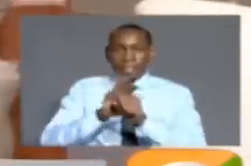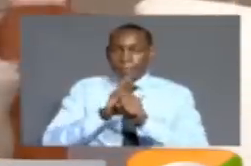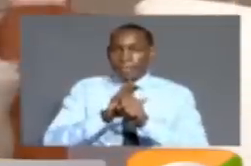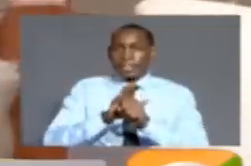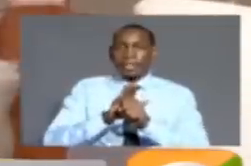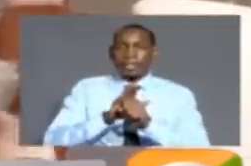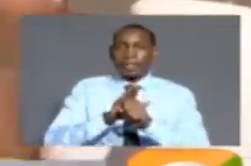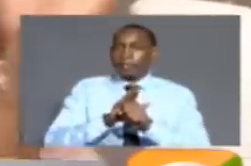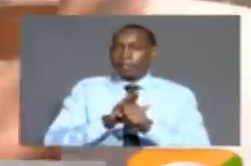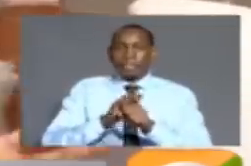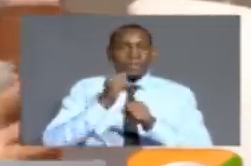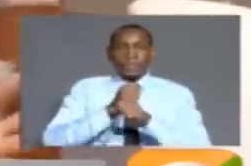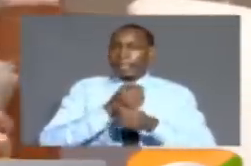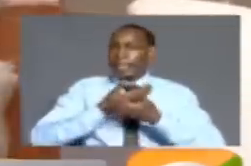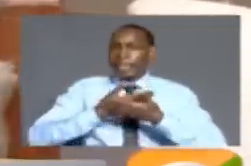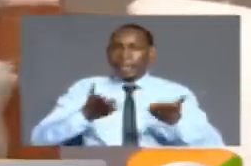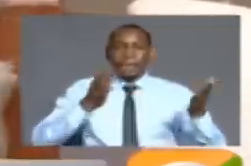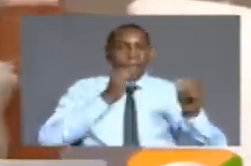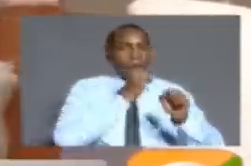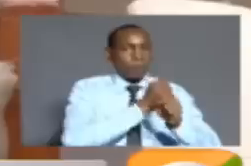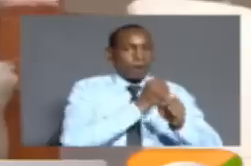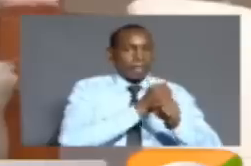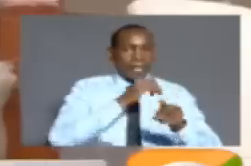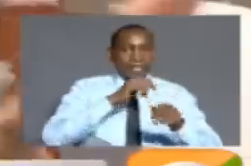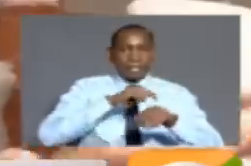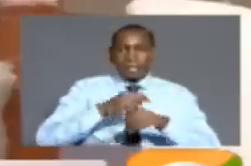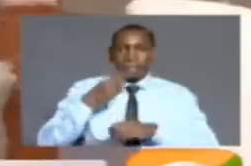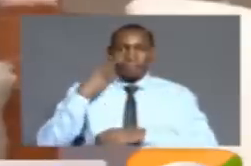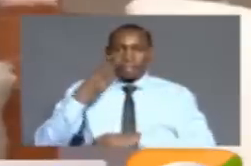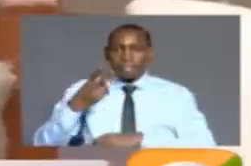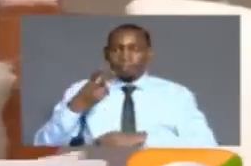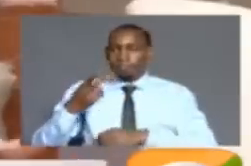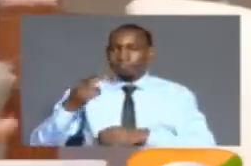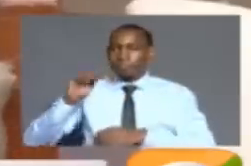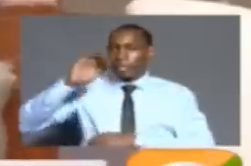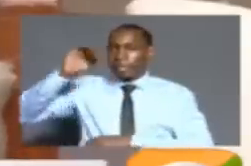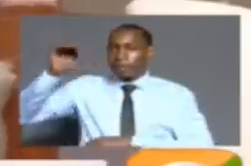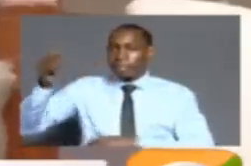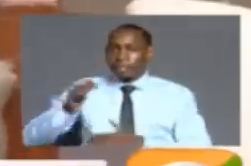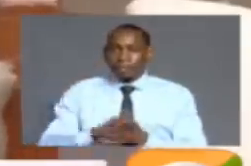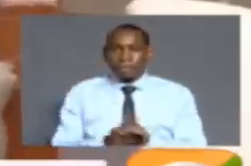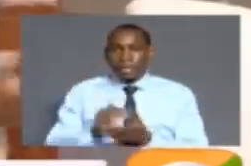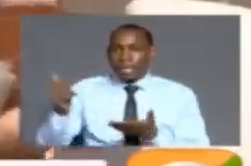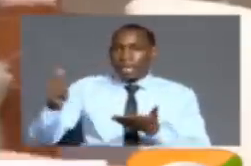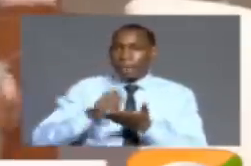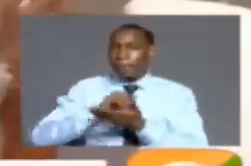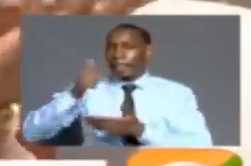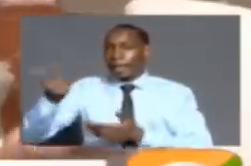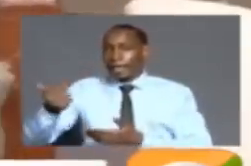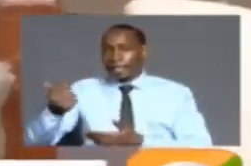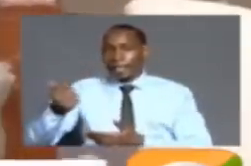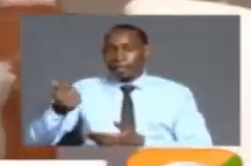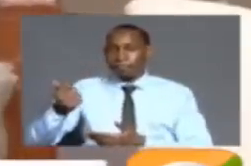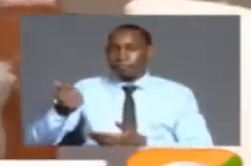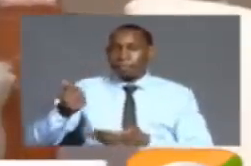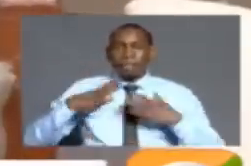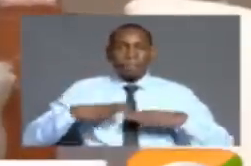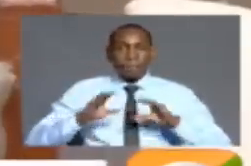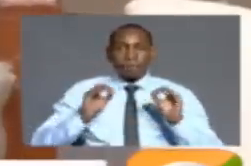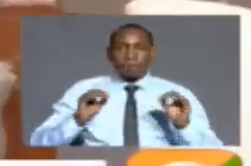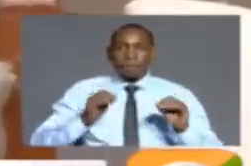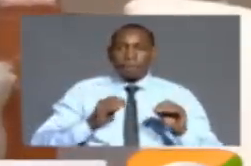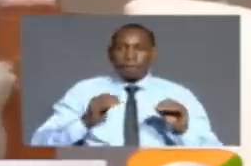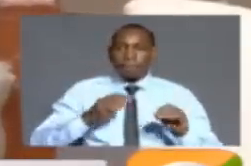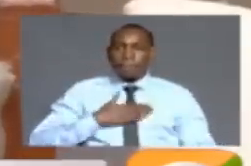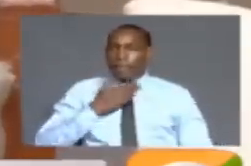have them doing every other kind of job, you know, so that when you see them in our counties and they don't employ anybody from the county, barely, then I wonder